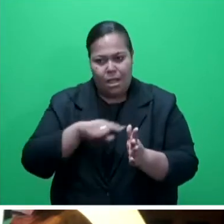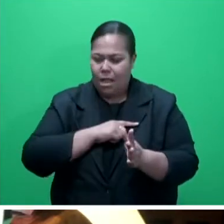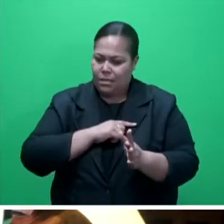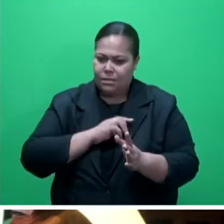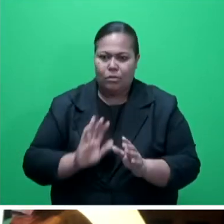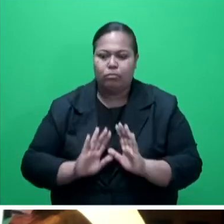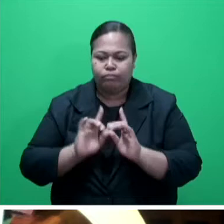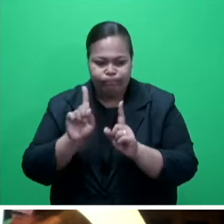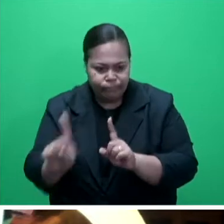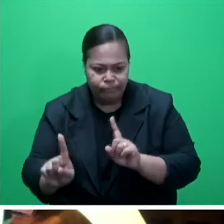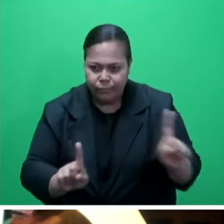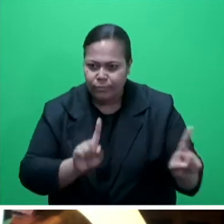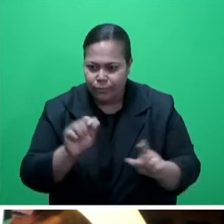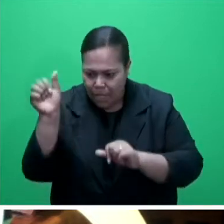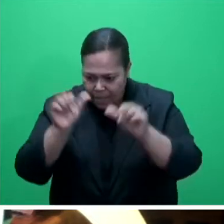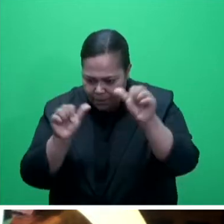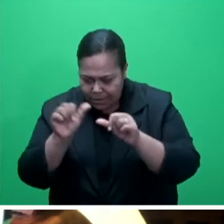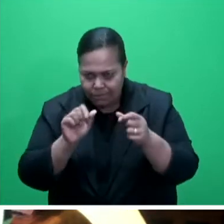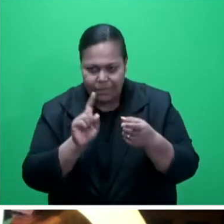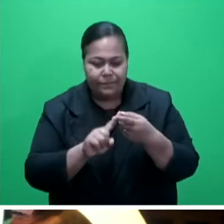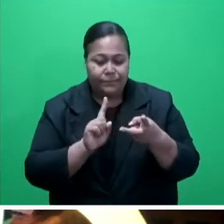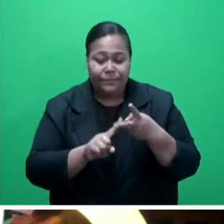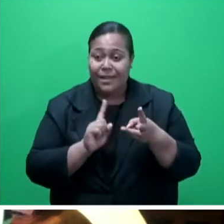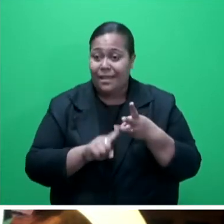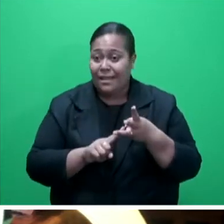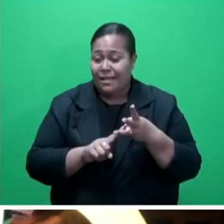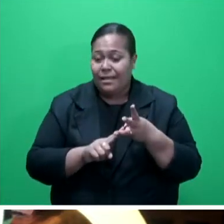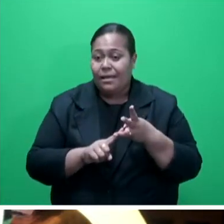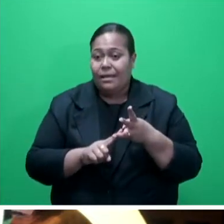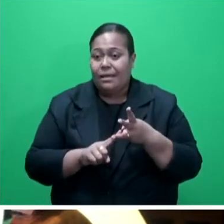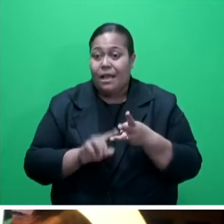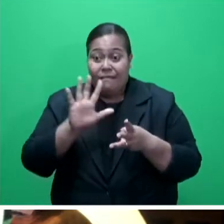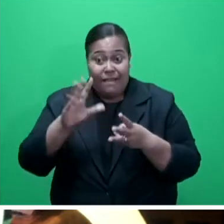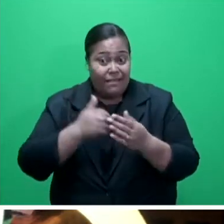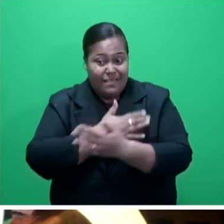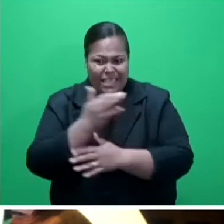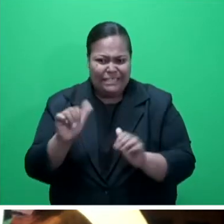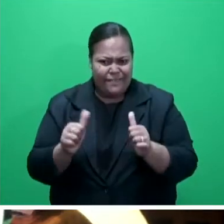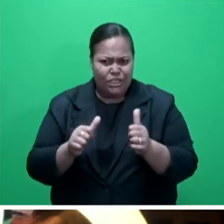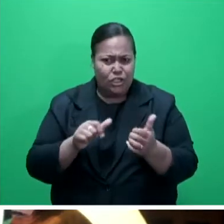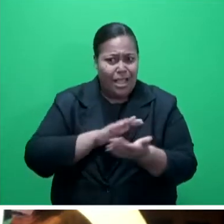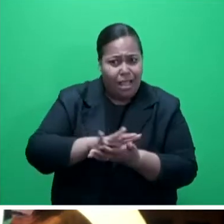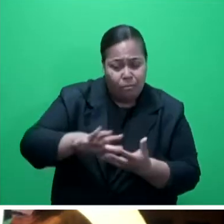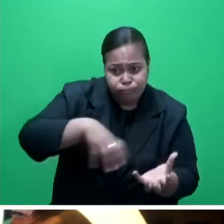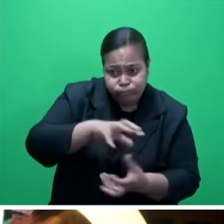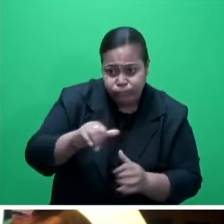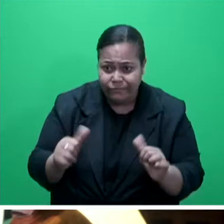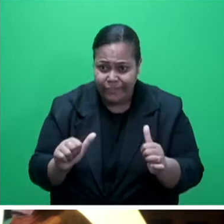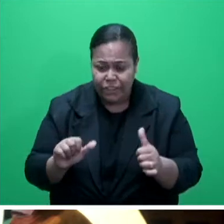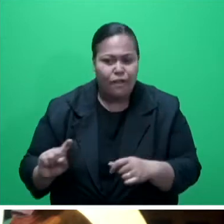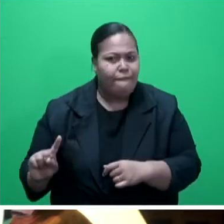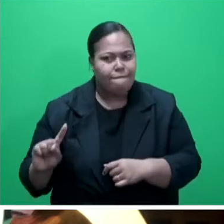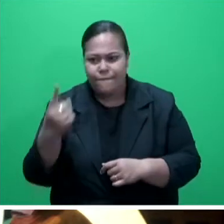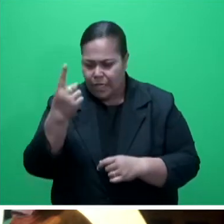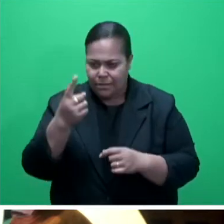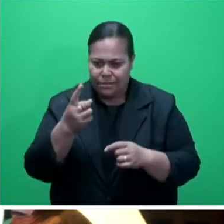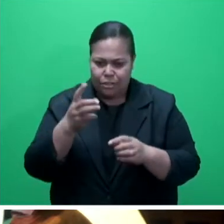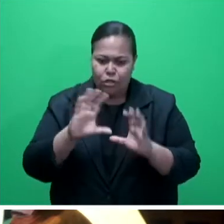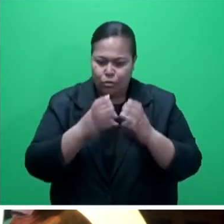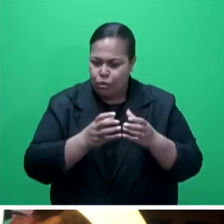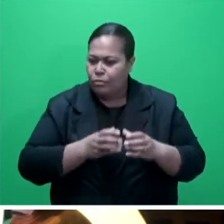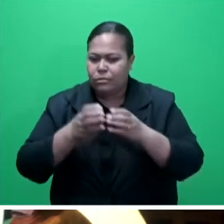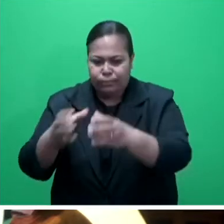surveillance protocols. Within 5 days, 3, within 5 days of TC Herald's passing, the first phase of emergency supplies was